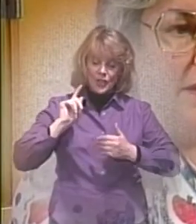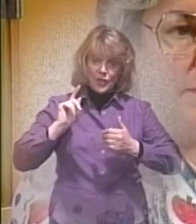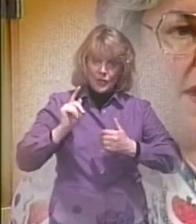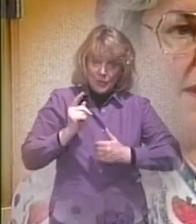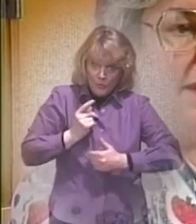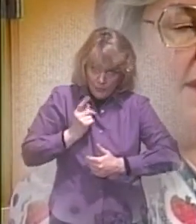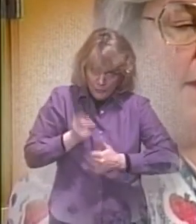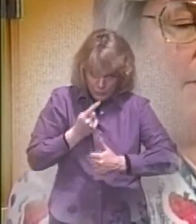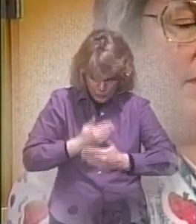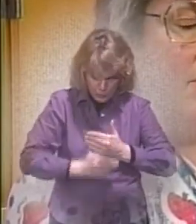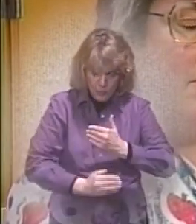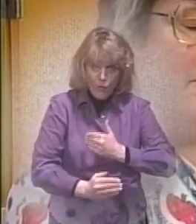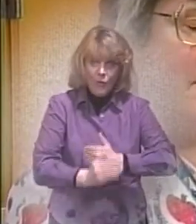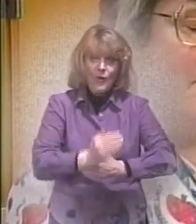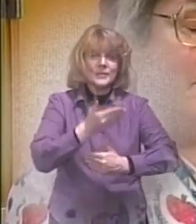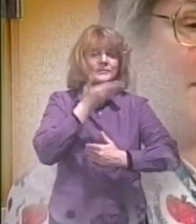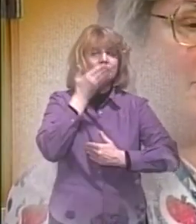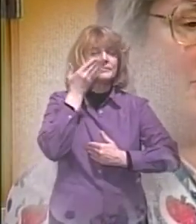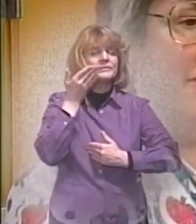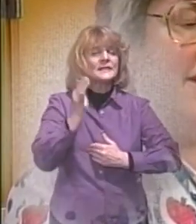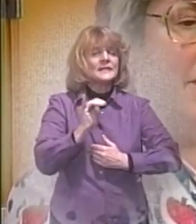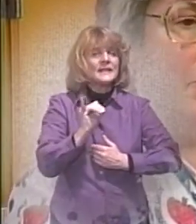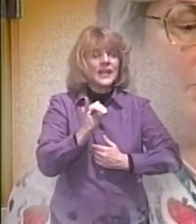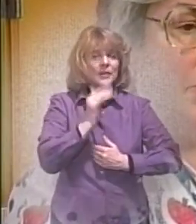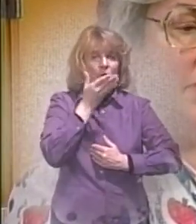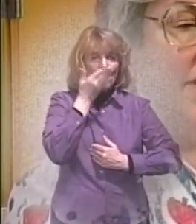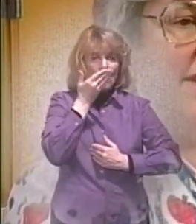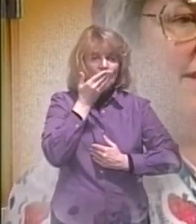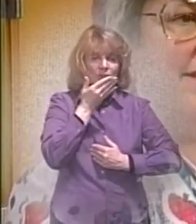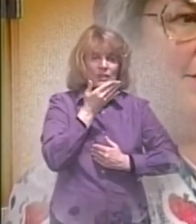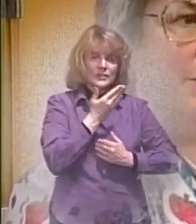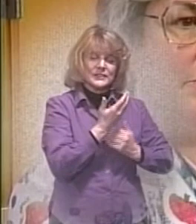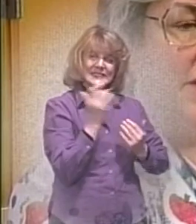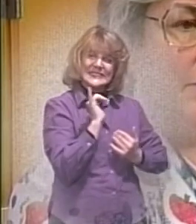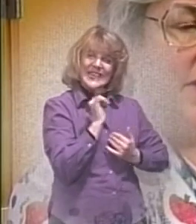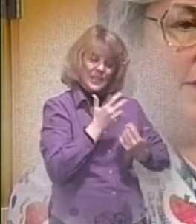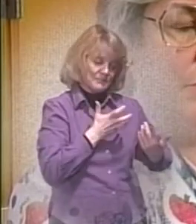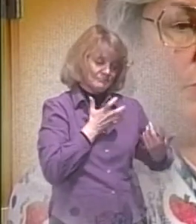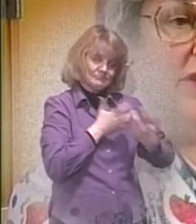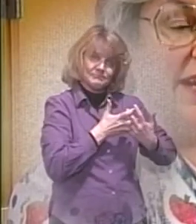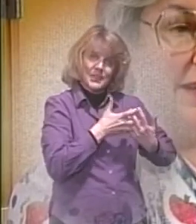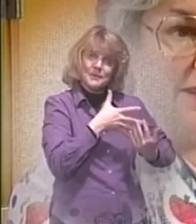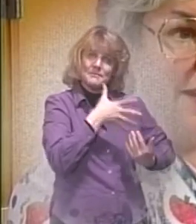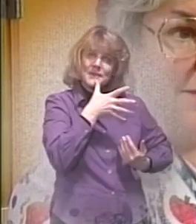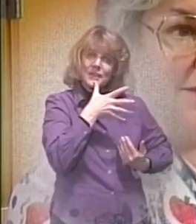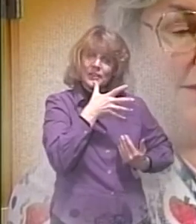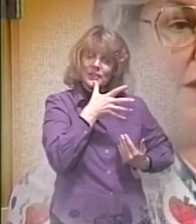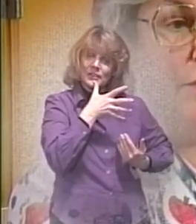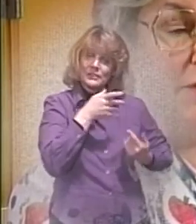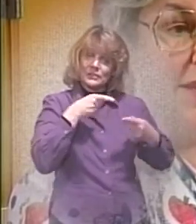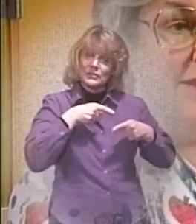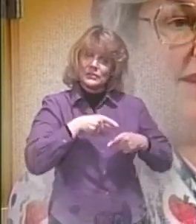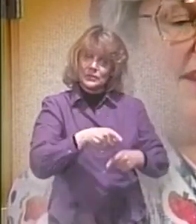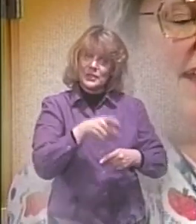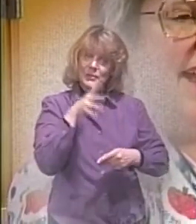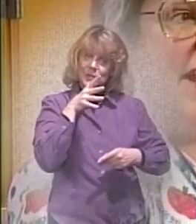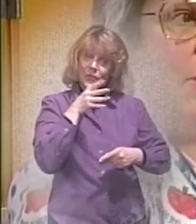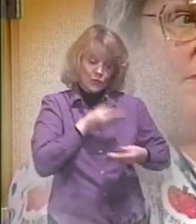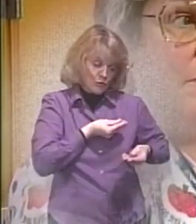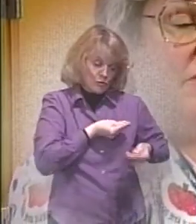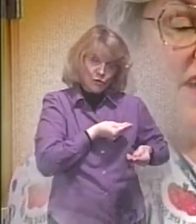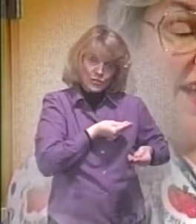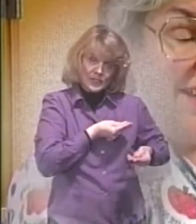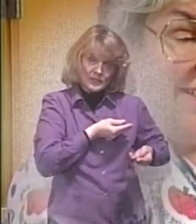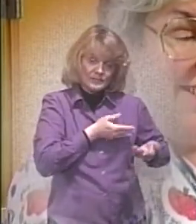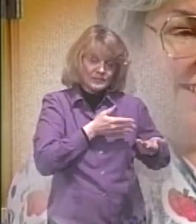will be on his body. But it also happens to match an odor that is secreted by the lubricating glands of the breast and